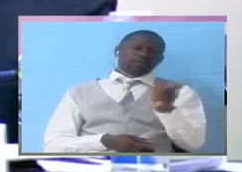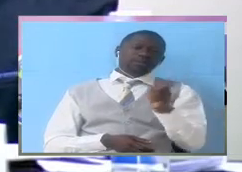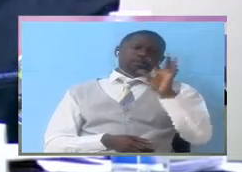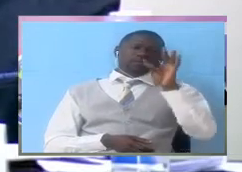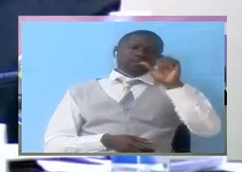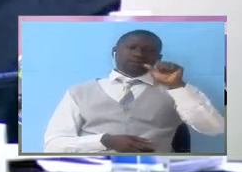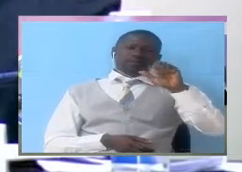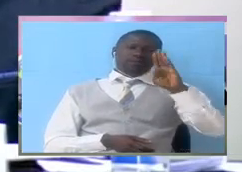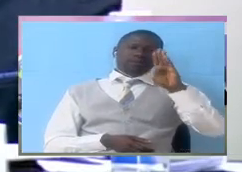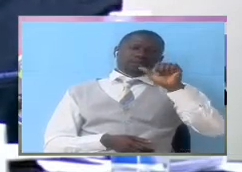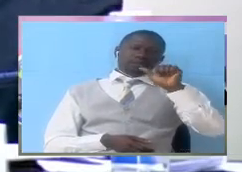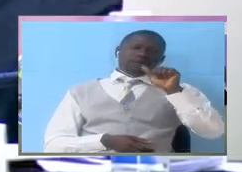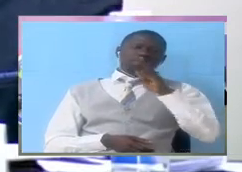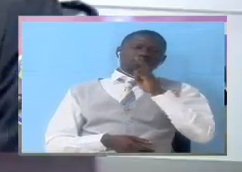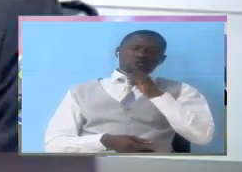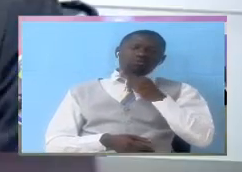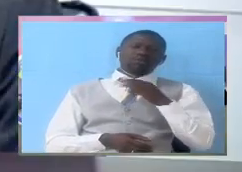what you said.